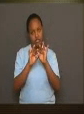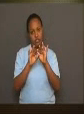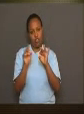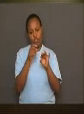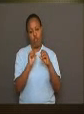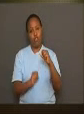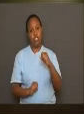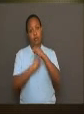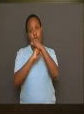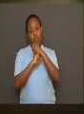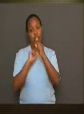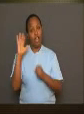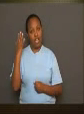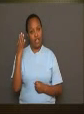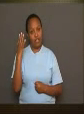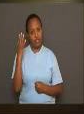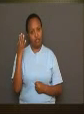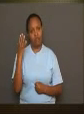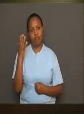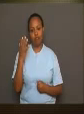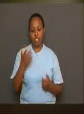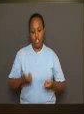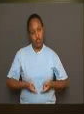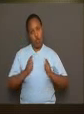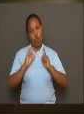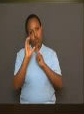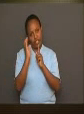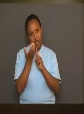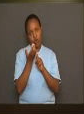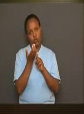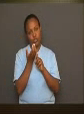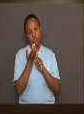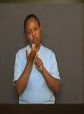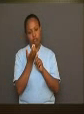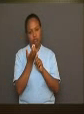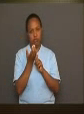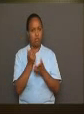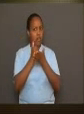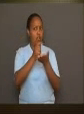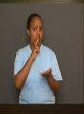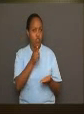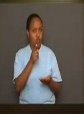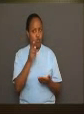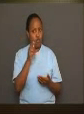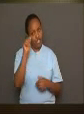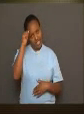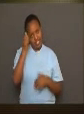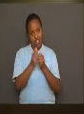One important kind of support is to improve the living conditions of people with